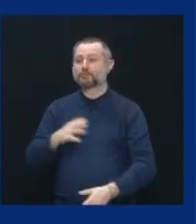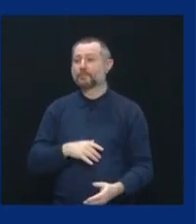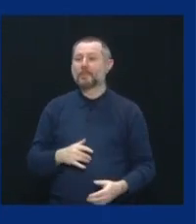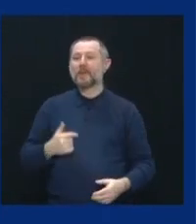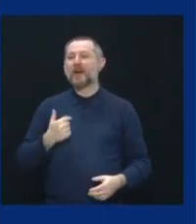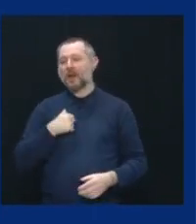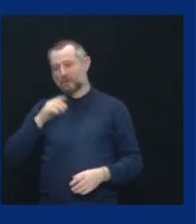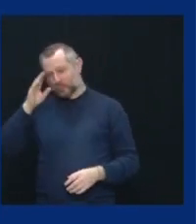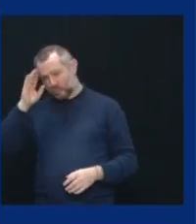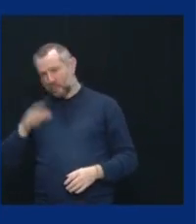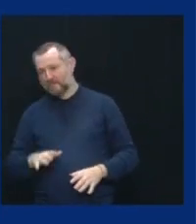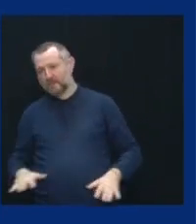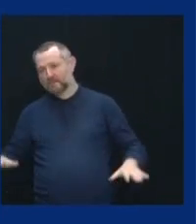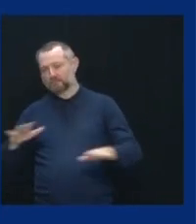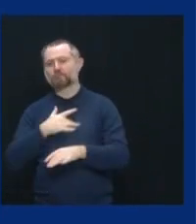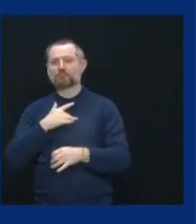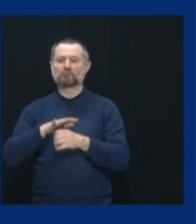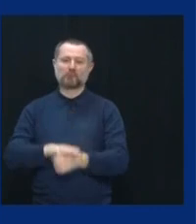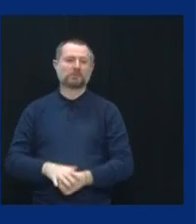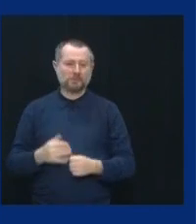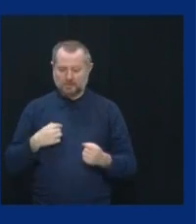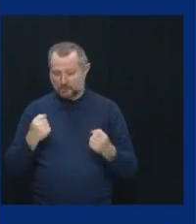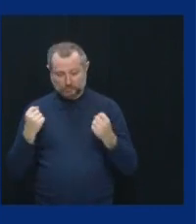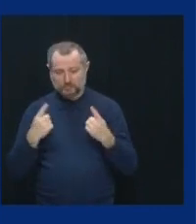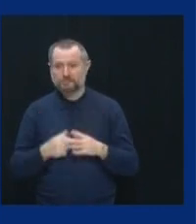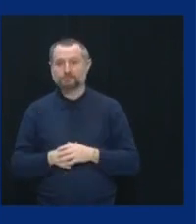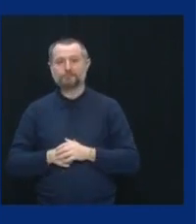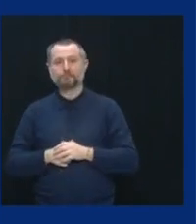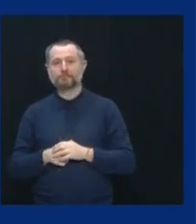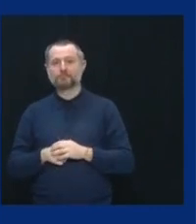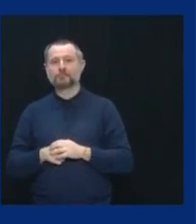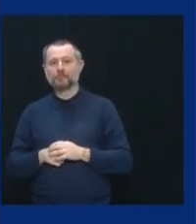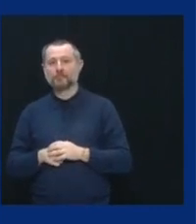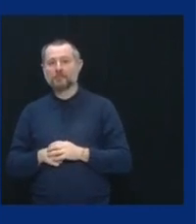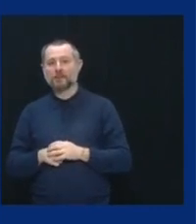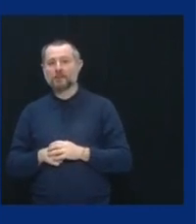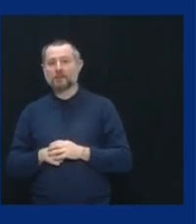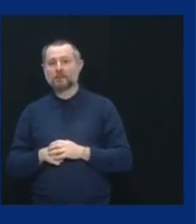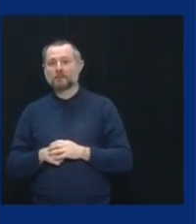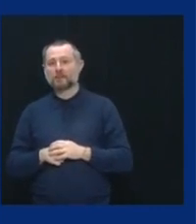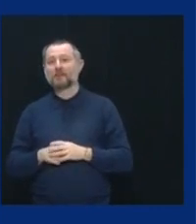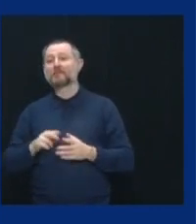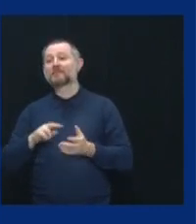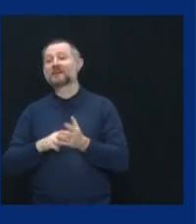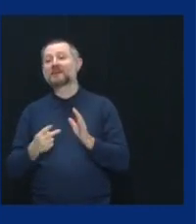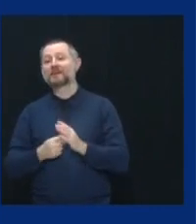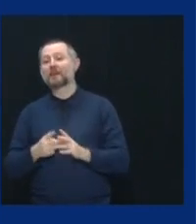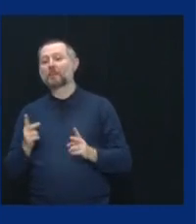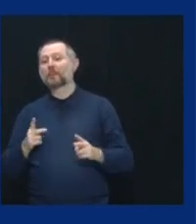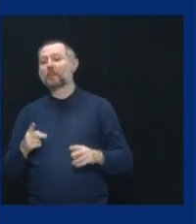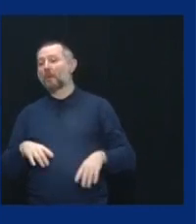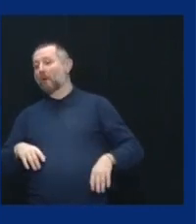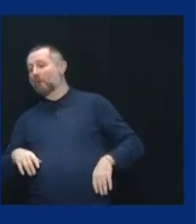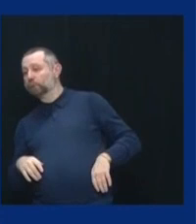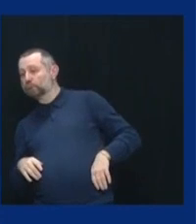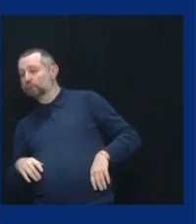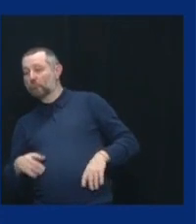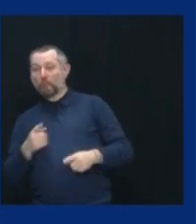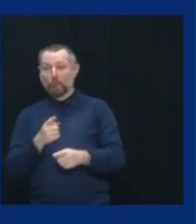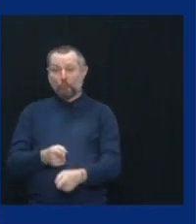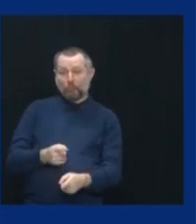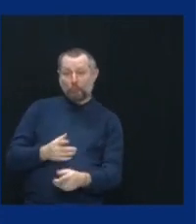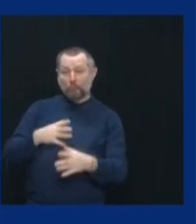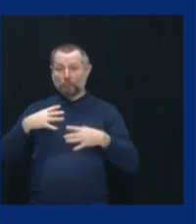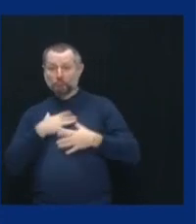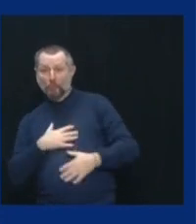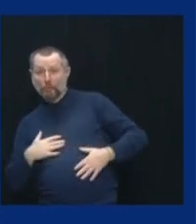under? Yes, I understand that also. It's not like people were in the south of France, right? It's not like people were on vacation. They